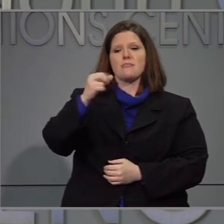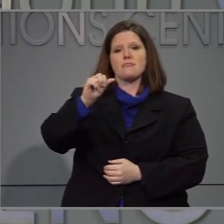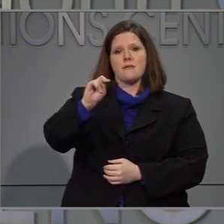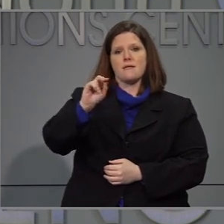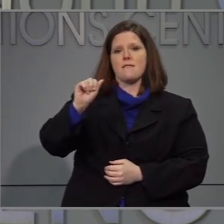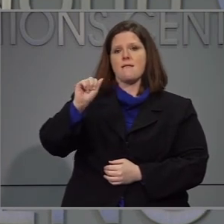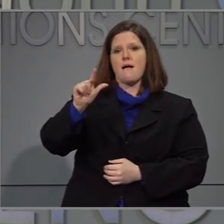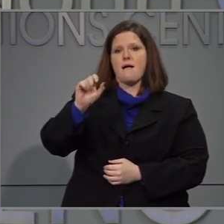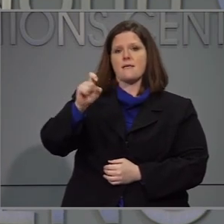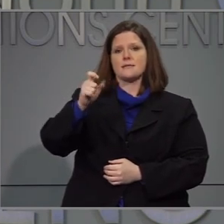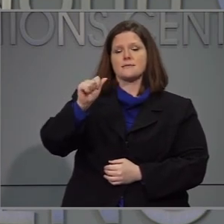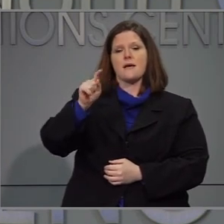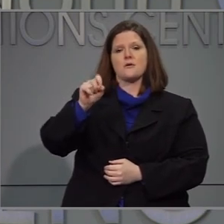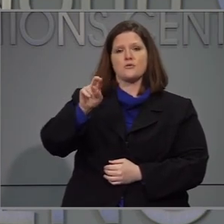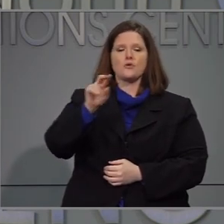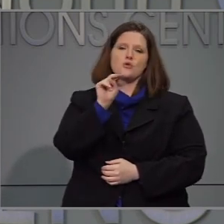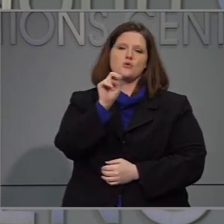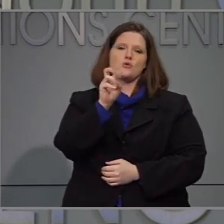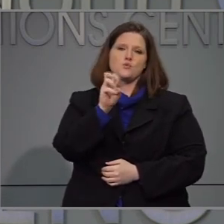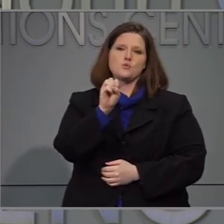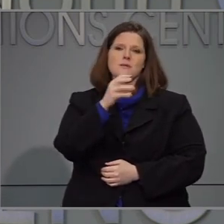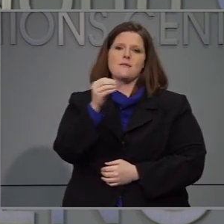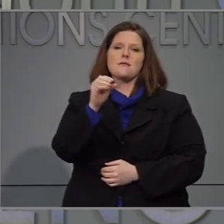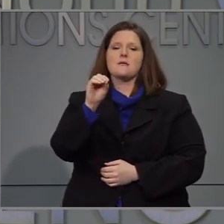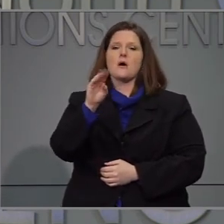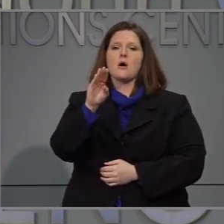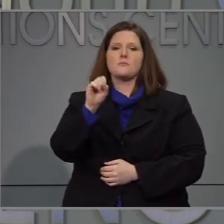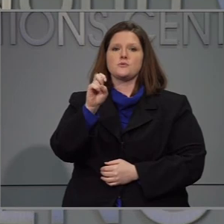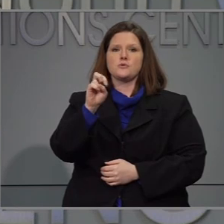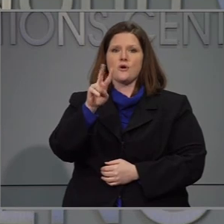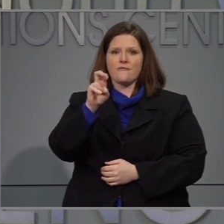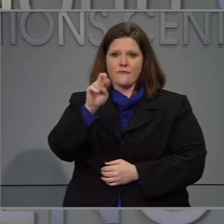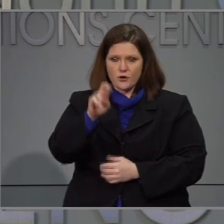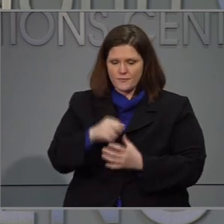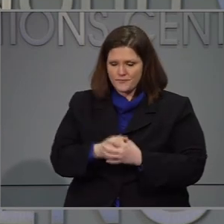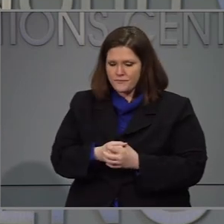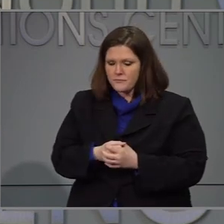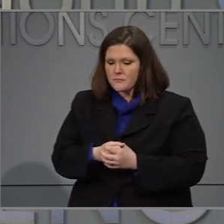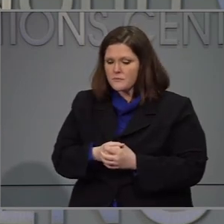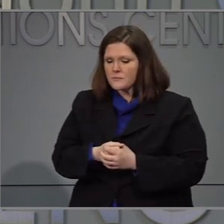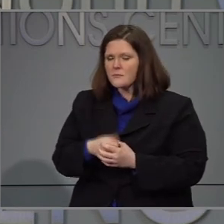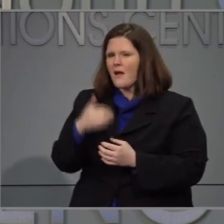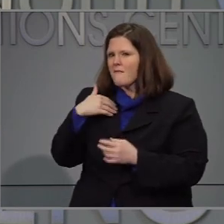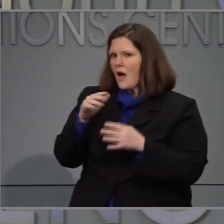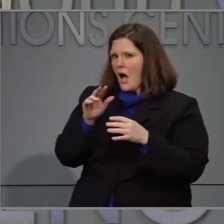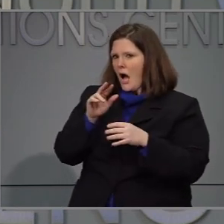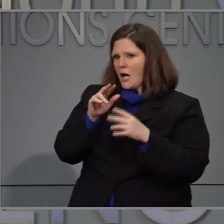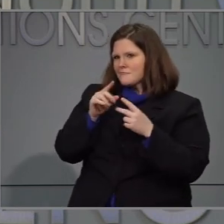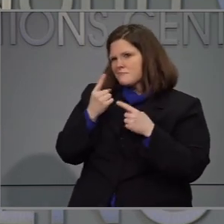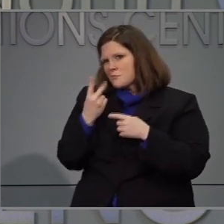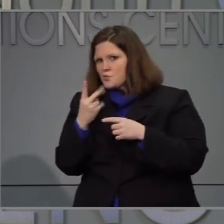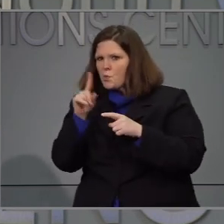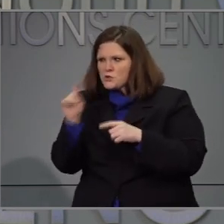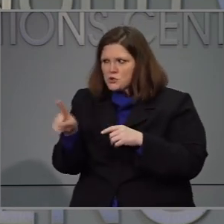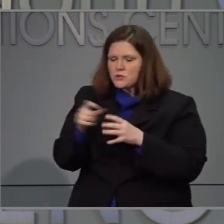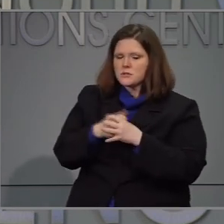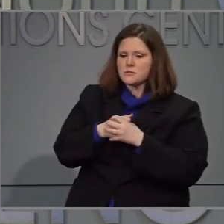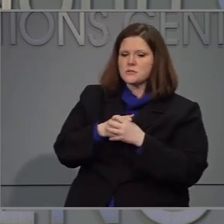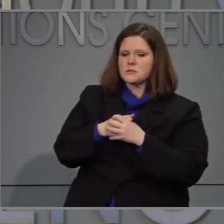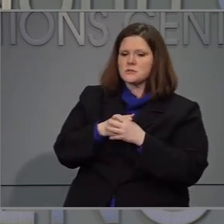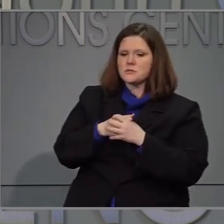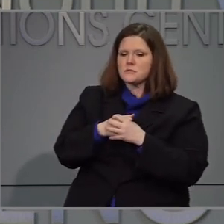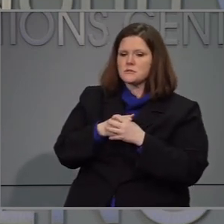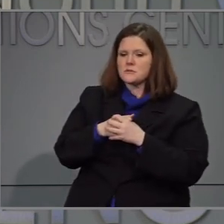Hi, Governor Cooper. My name is Jonathan Alexander with the News and Observer. A couple of questions. I'm wondering, how do you respond